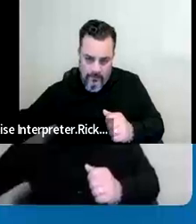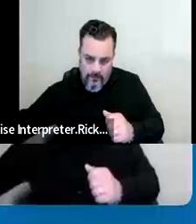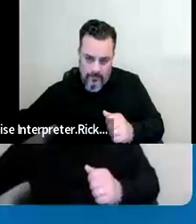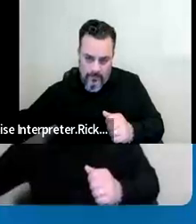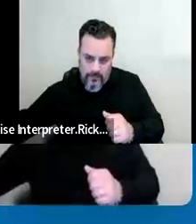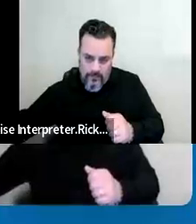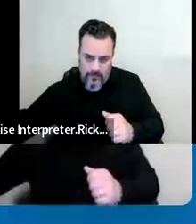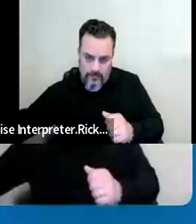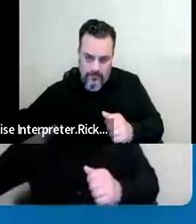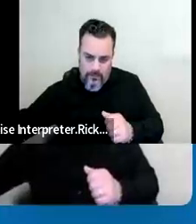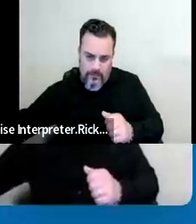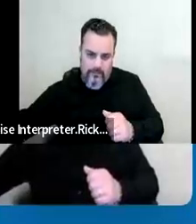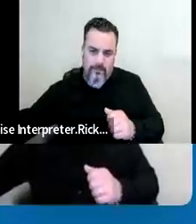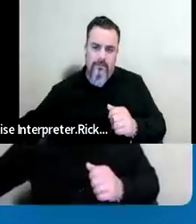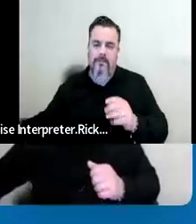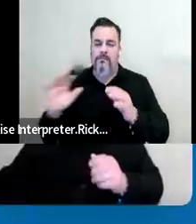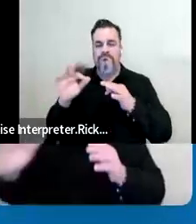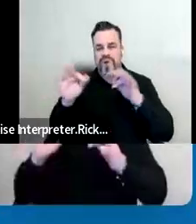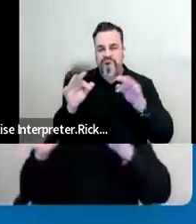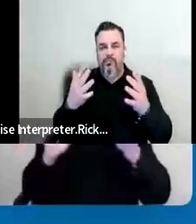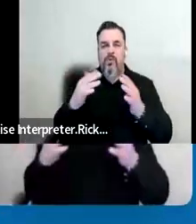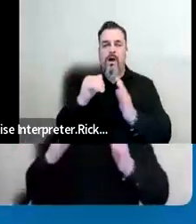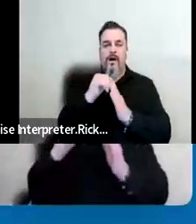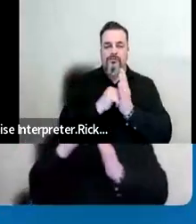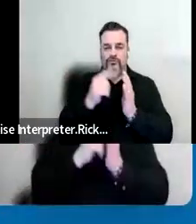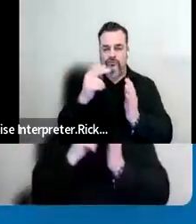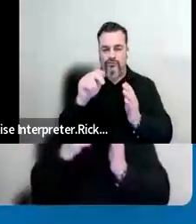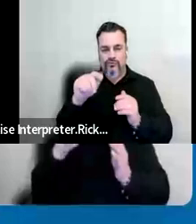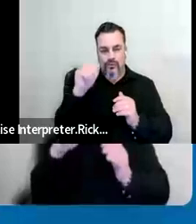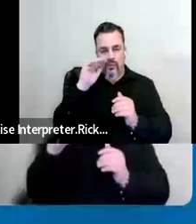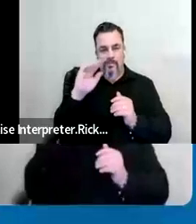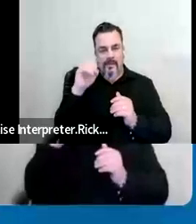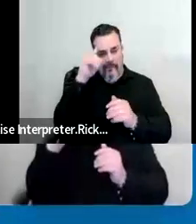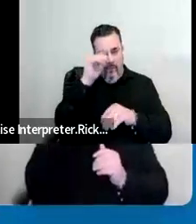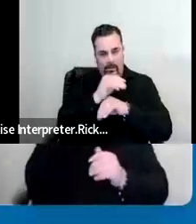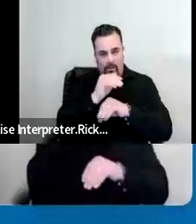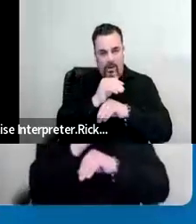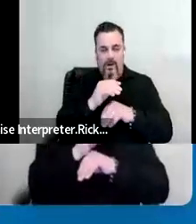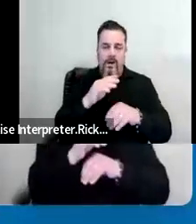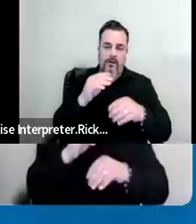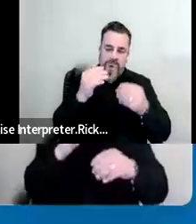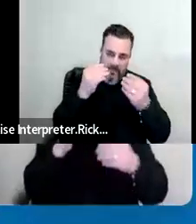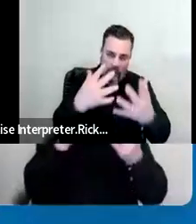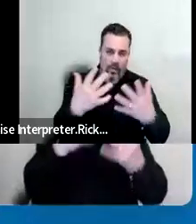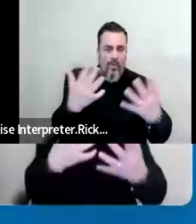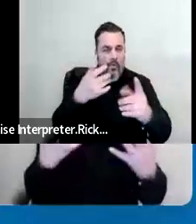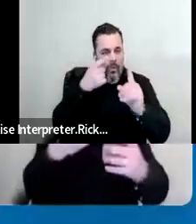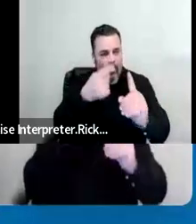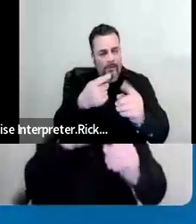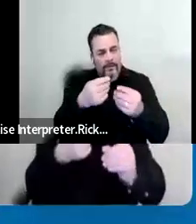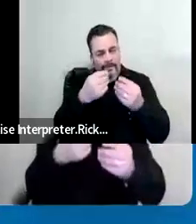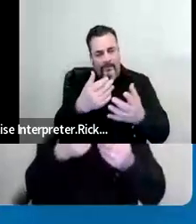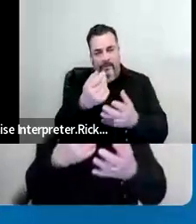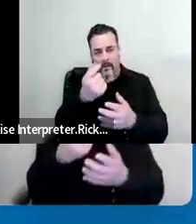going over just what the agenda will be for the night, for the evening. And to let you know that the goal for this is to give you a little bit